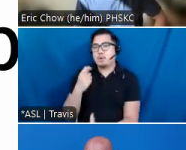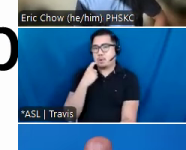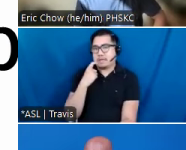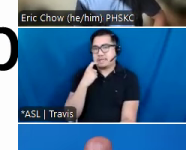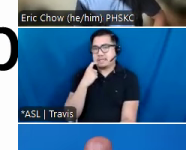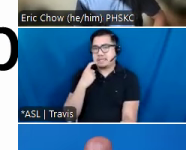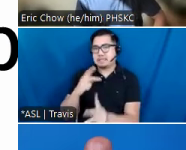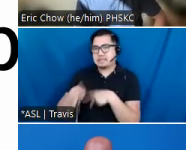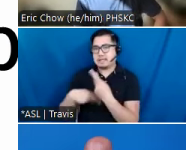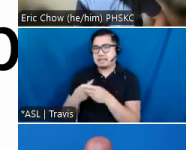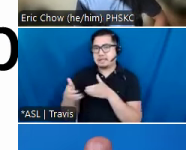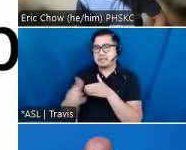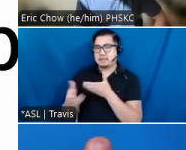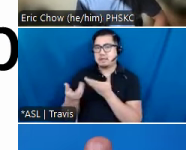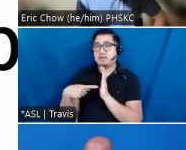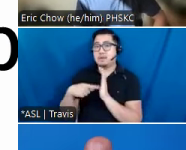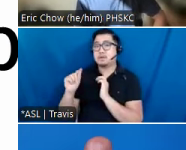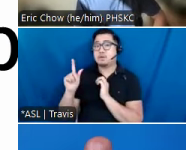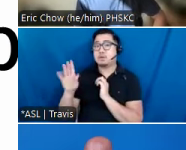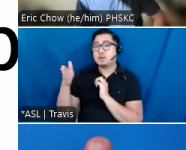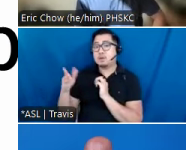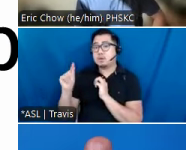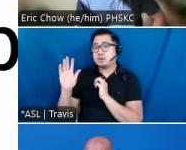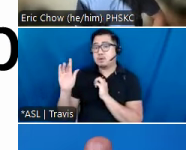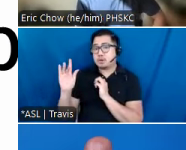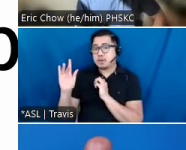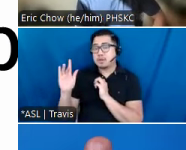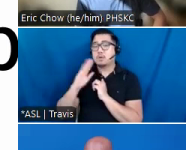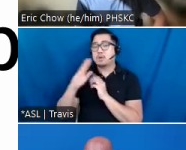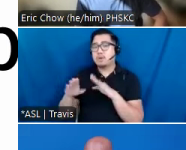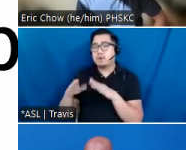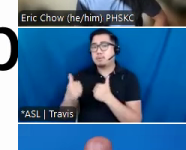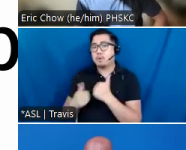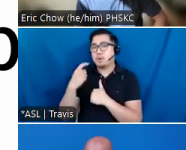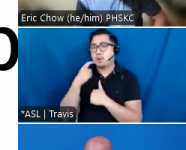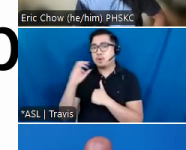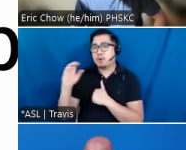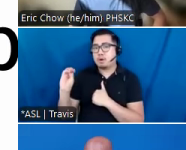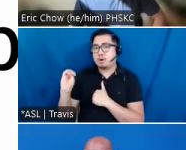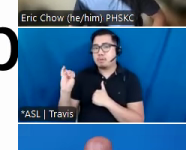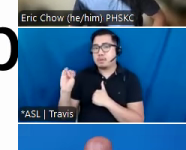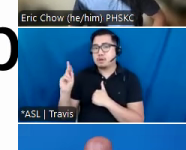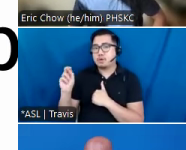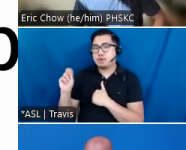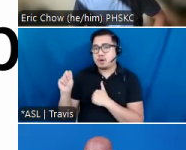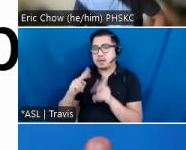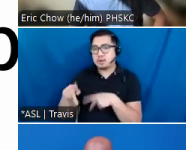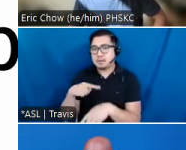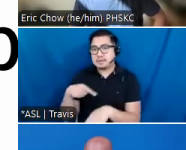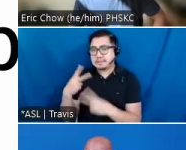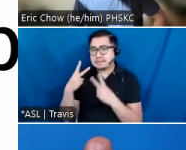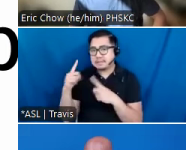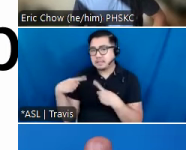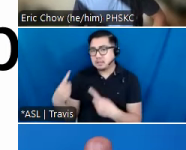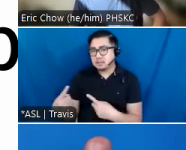updated 2024-2025 COVID-19 vaccine will target the more recent Omicron variants that we have seen. It